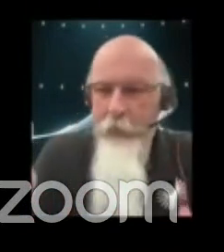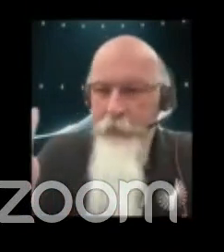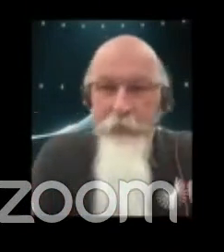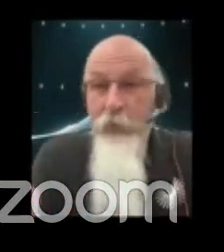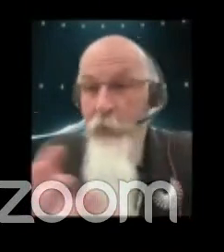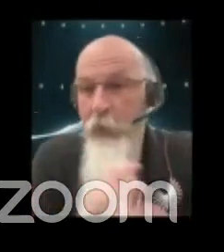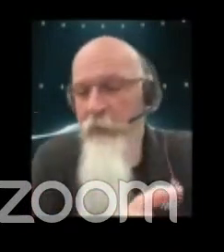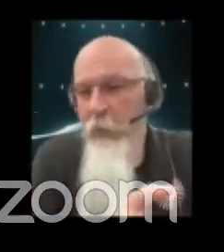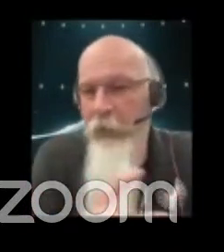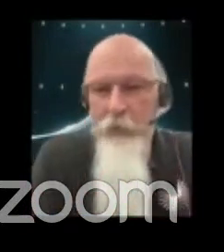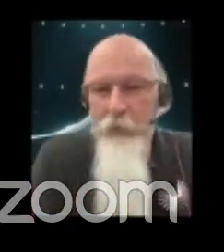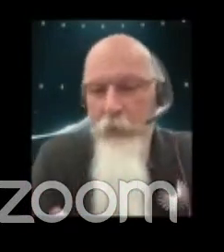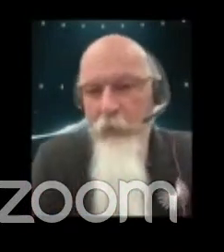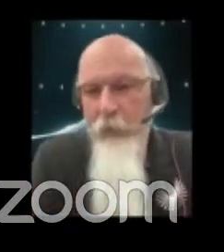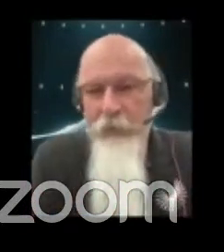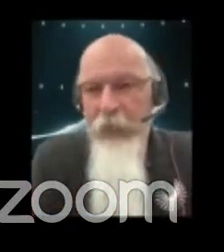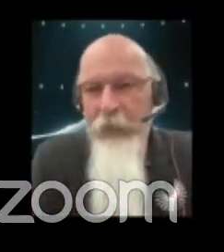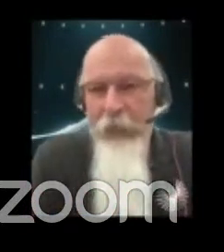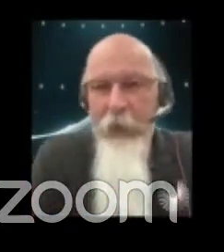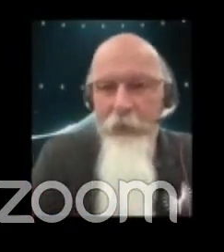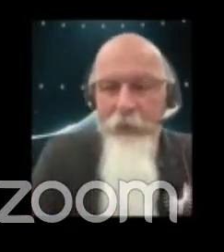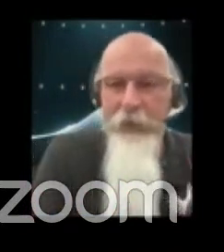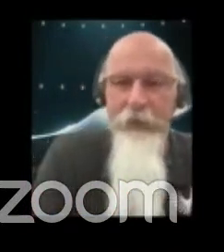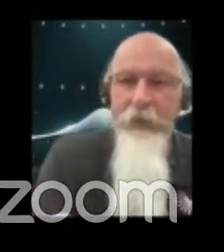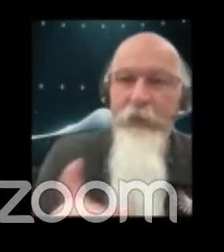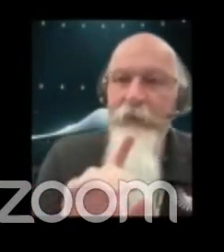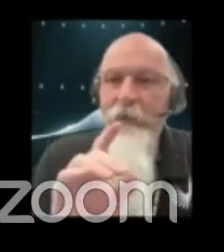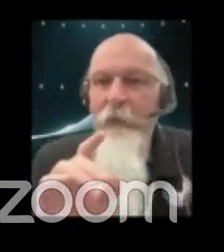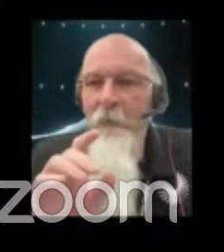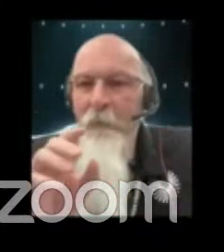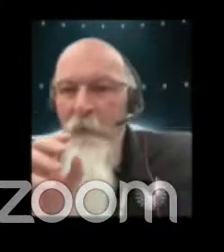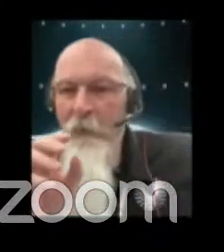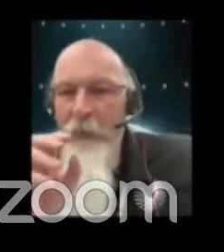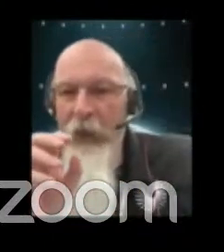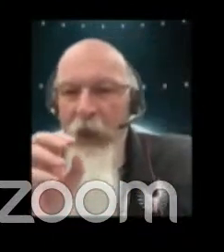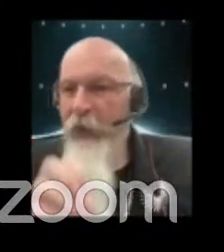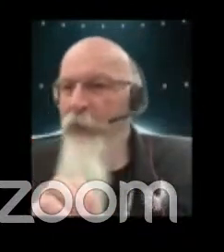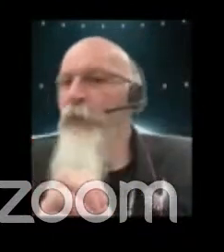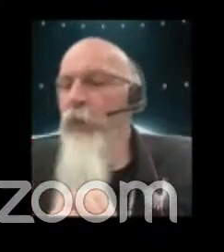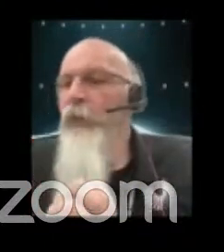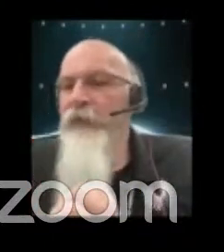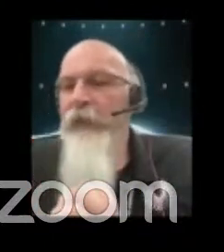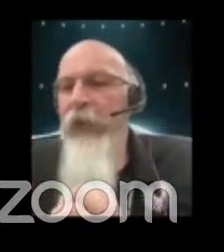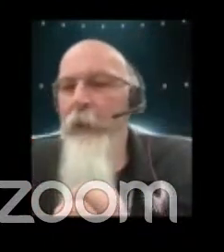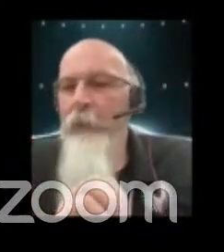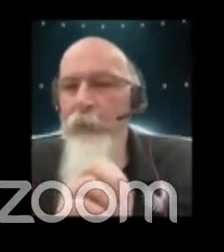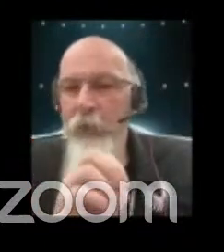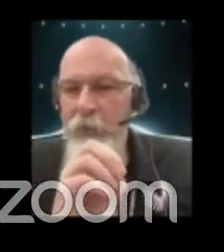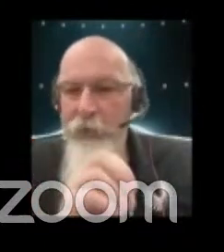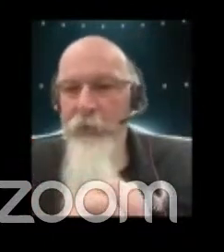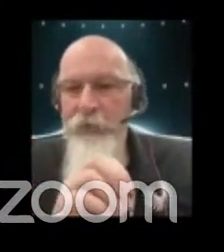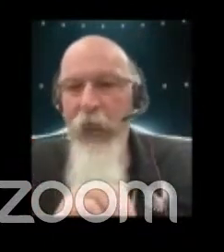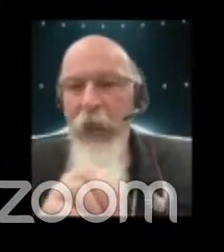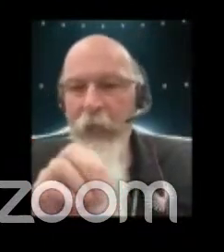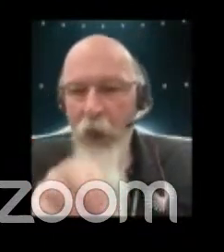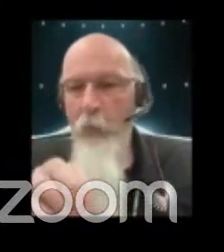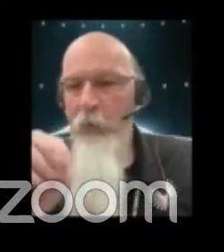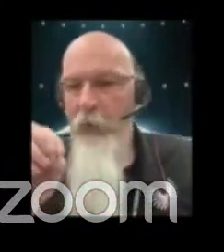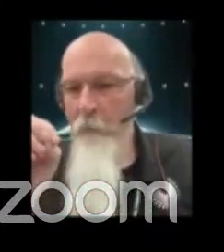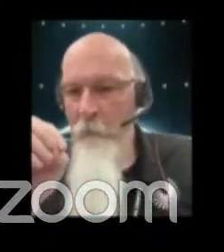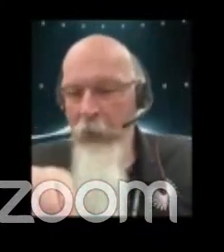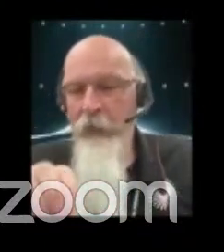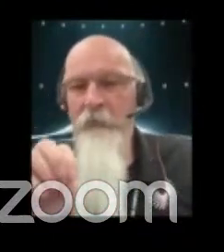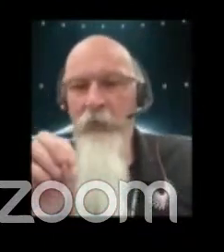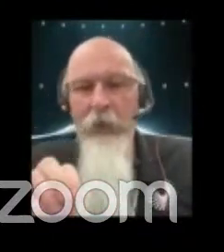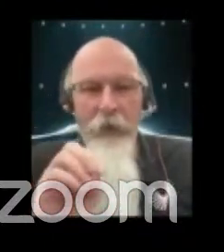got a couple of options or do we Rebel at which point it all goes to hell in a handbasket I don't know what's going to happen but I sure as heck